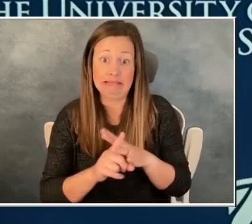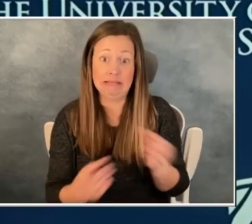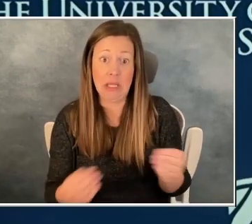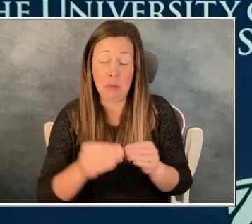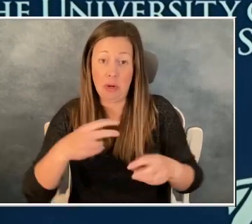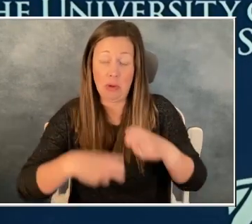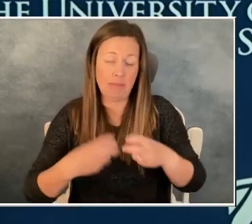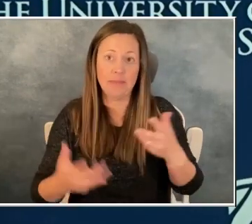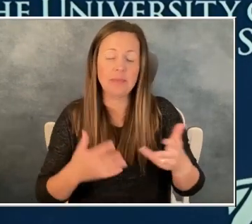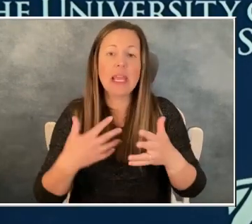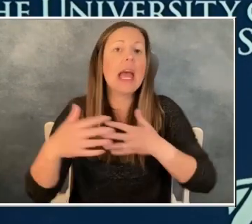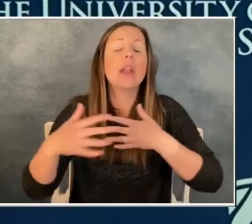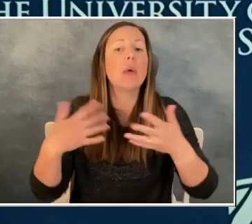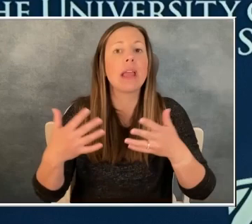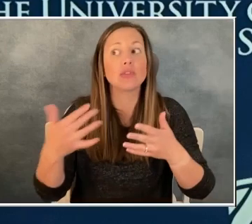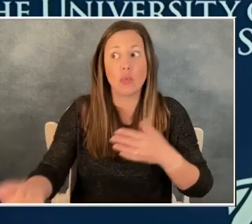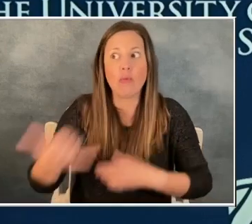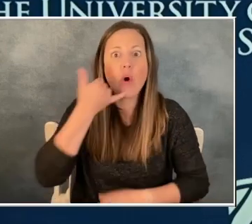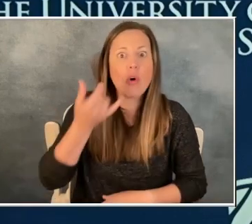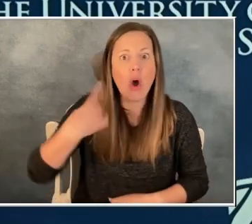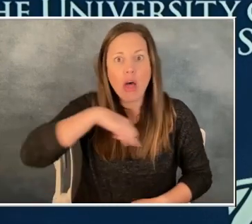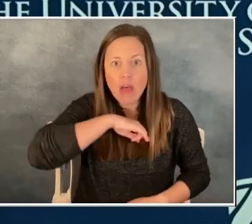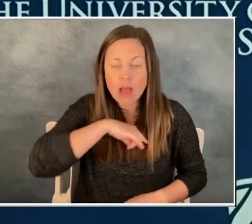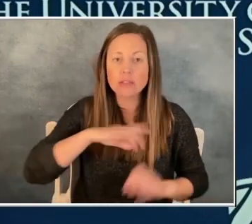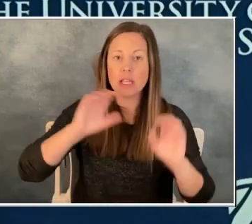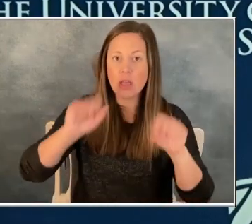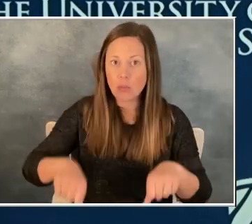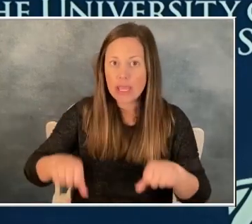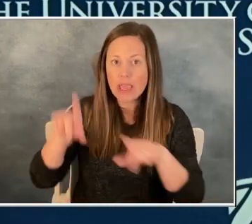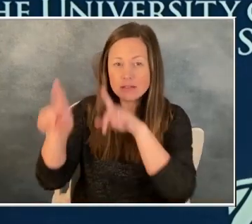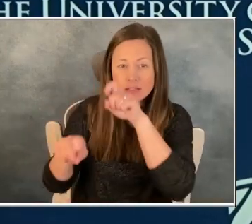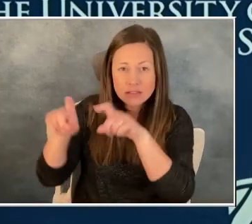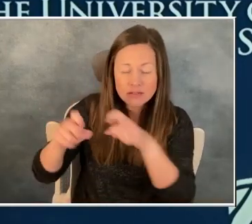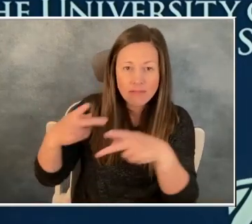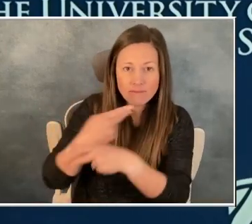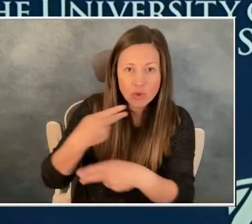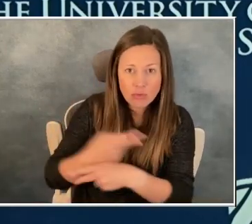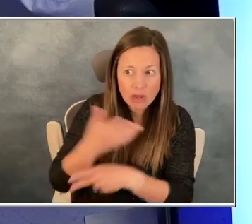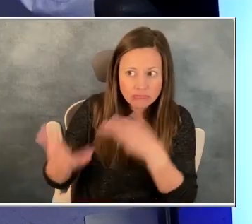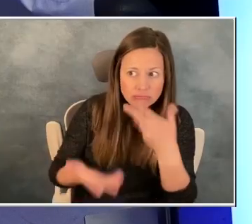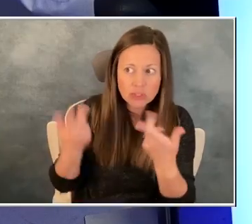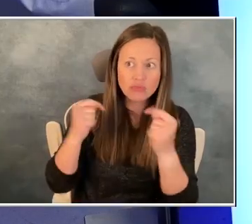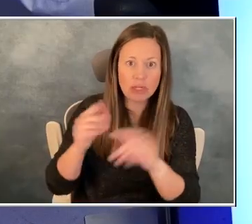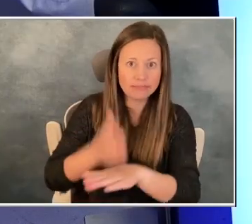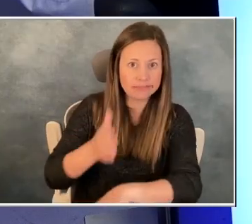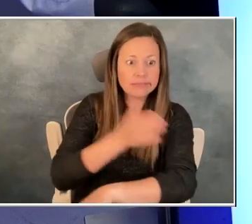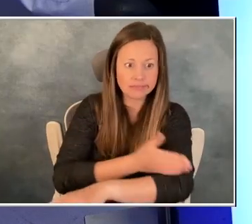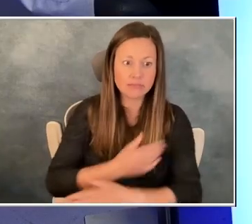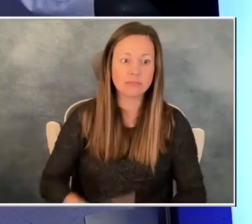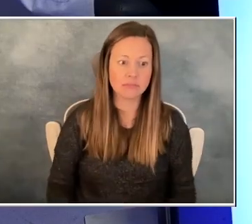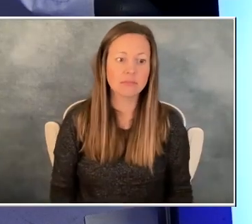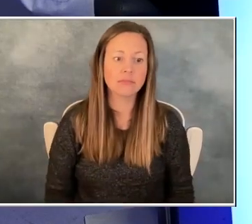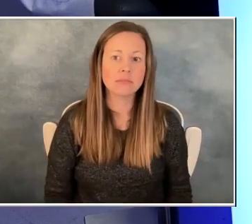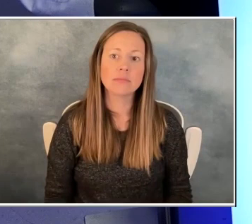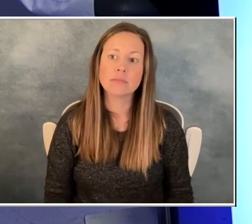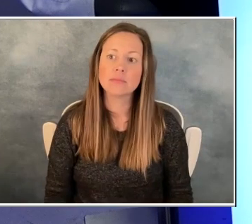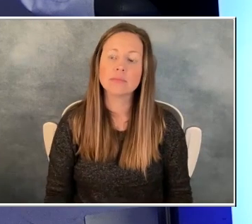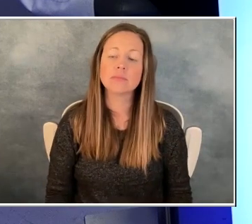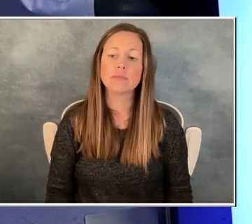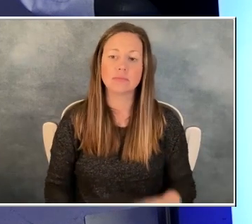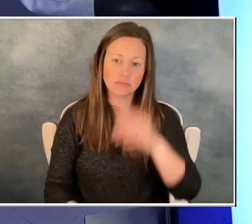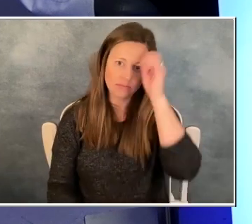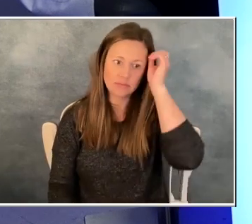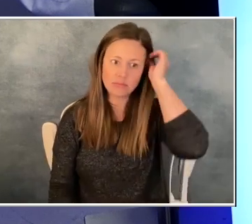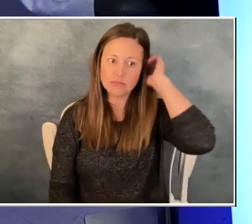get us involved as soon as possible so that we can make the biggest impact on your child's health. We shared the poison control number, but